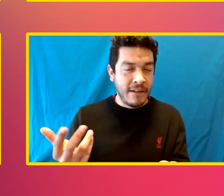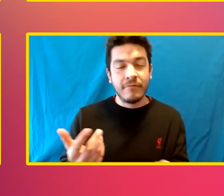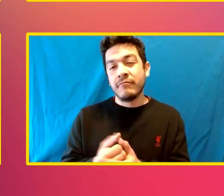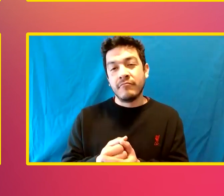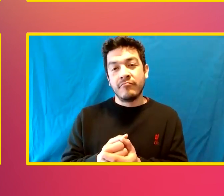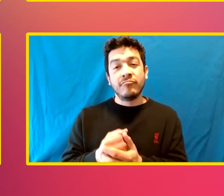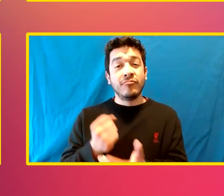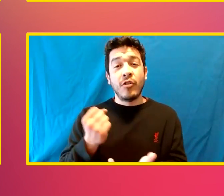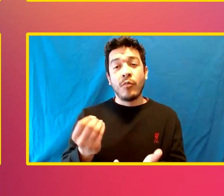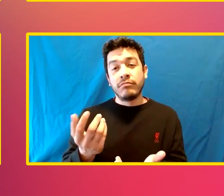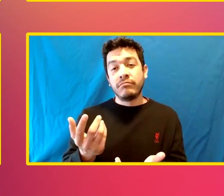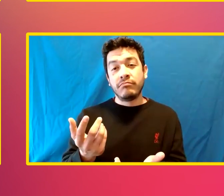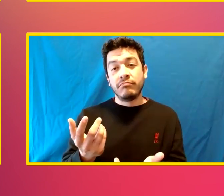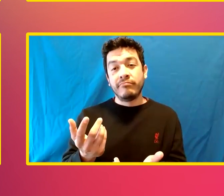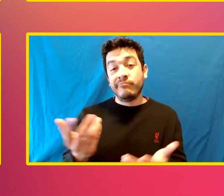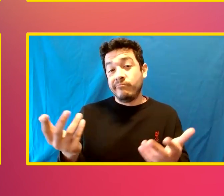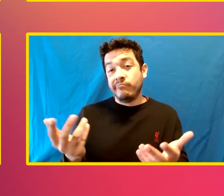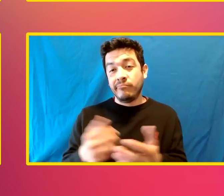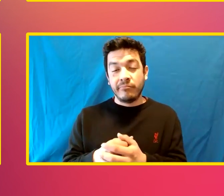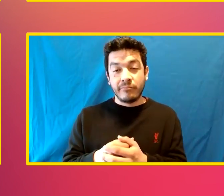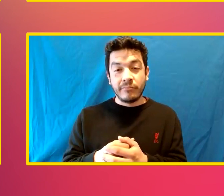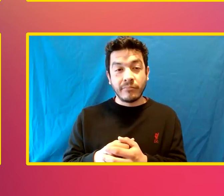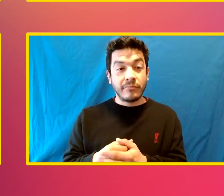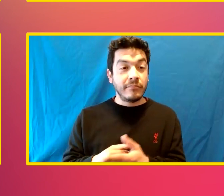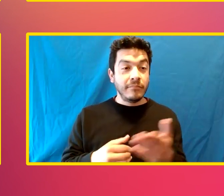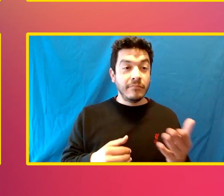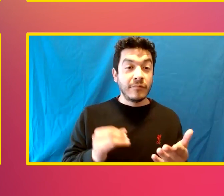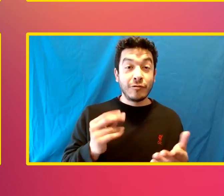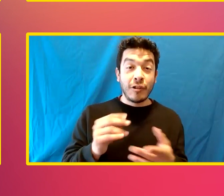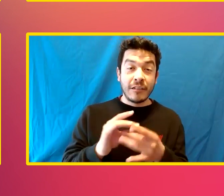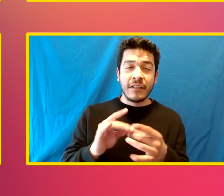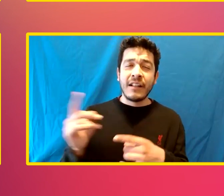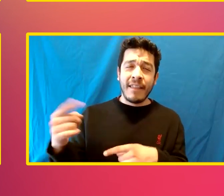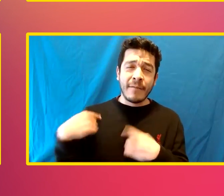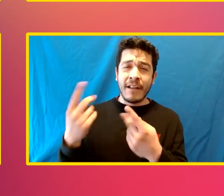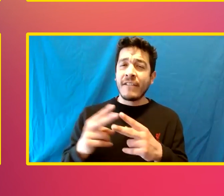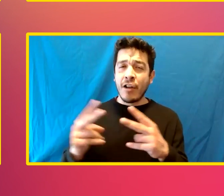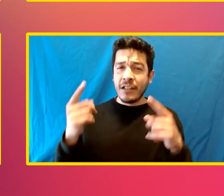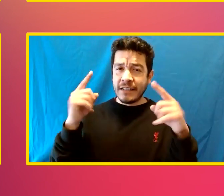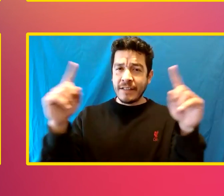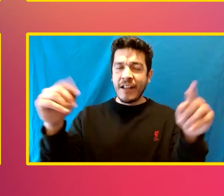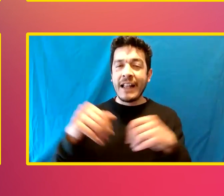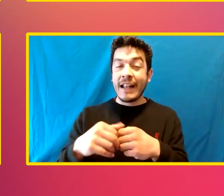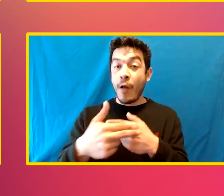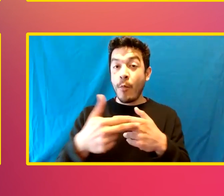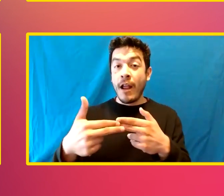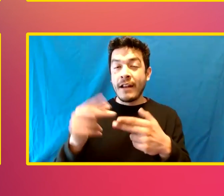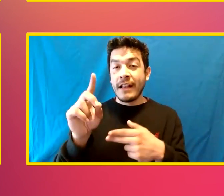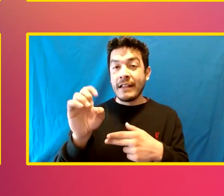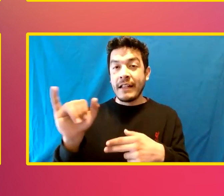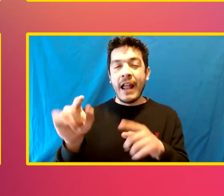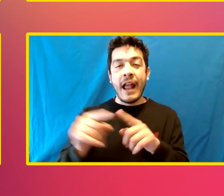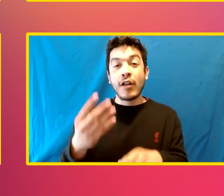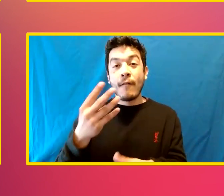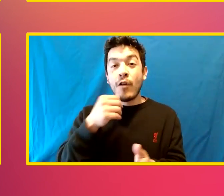Yeah. So Yeah, Yeah. they've been very successful in branding DEI as a